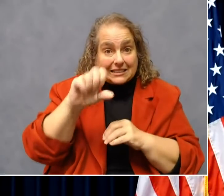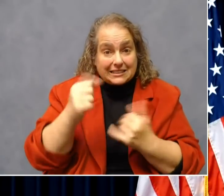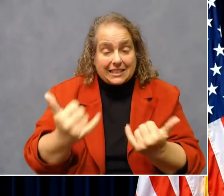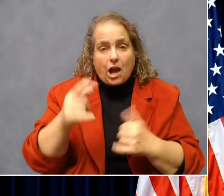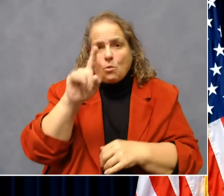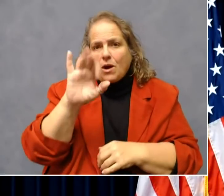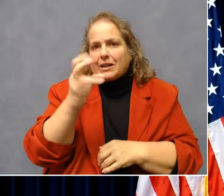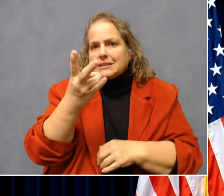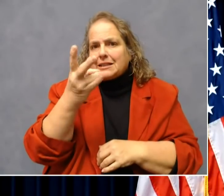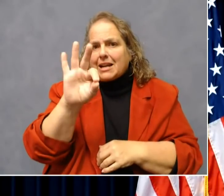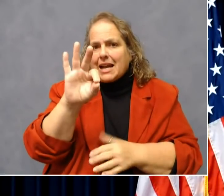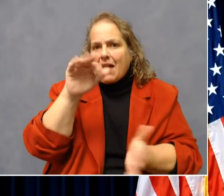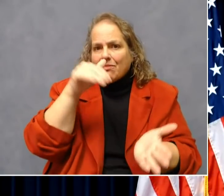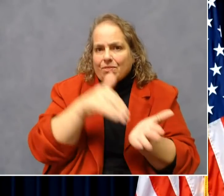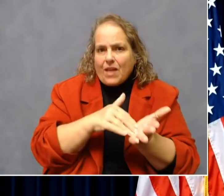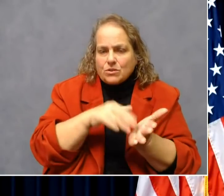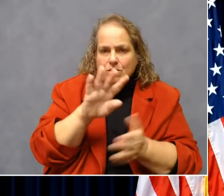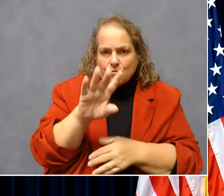179,041.